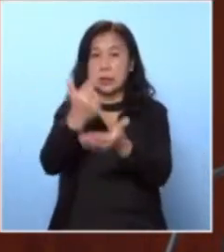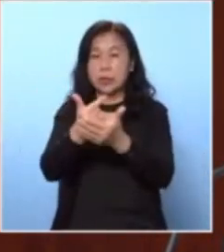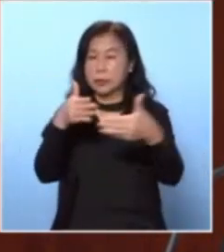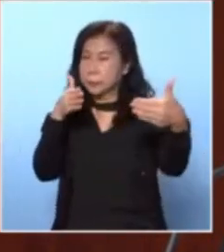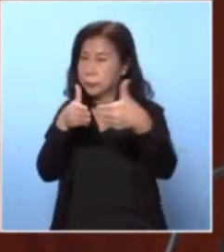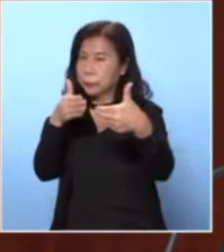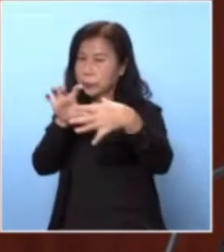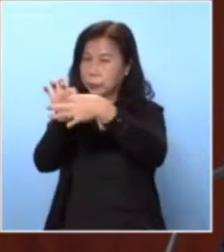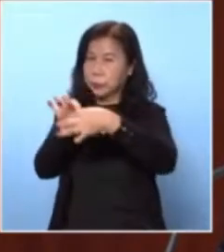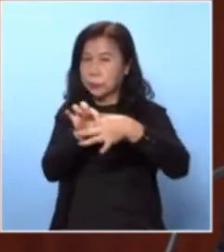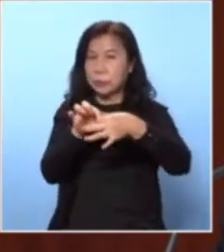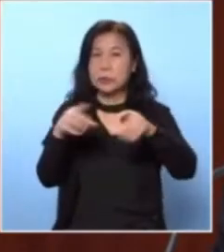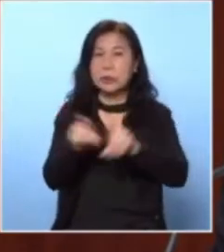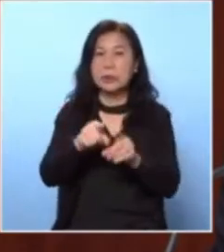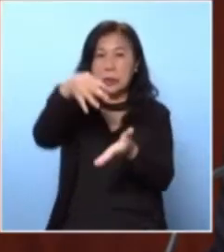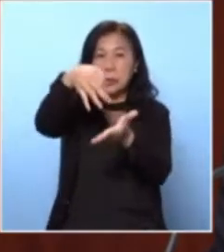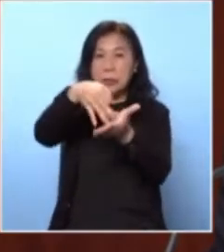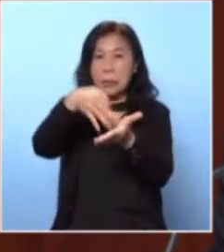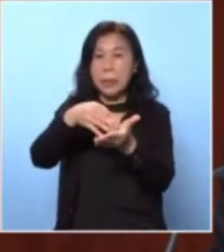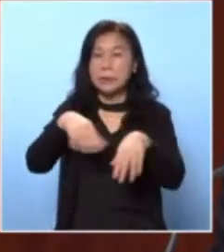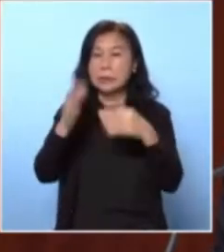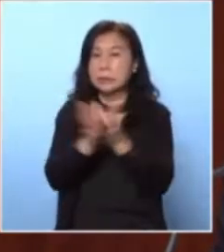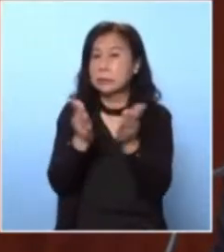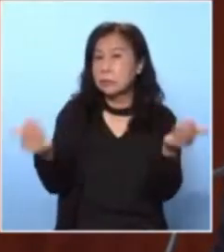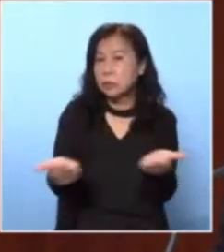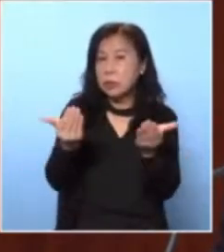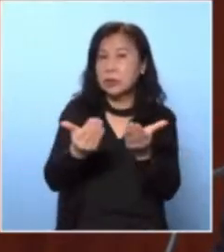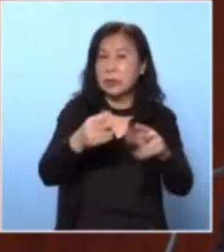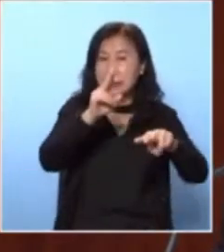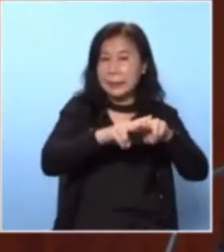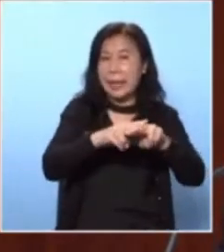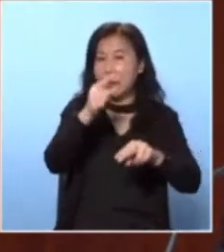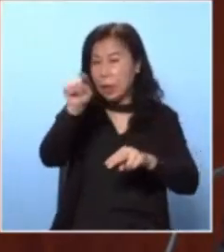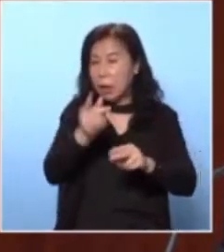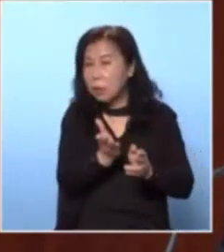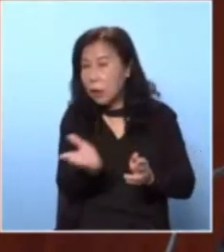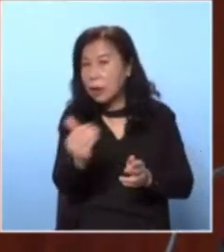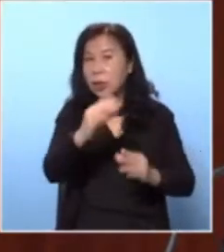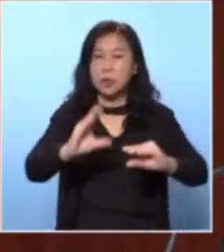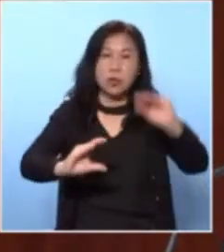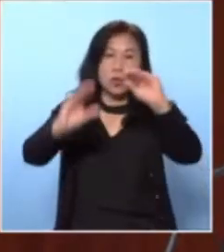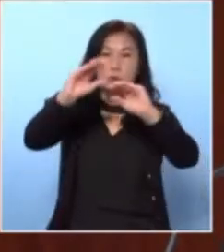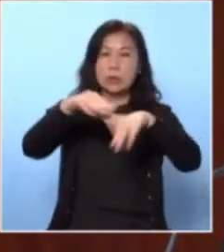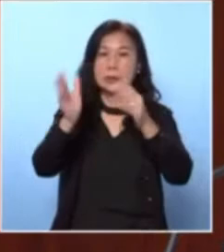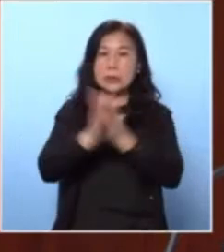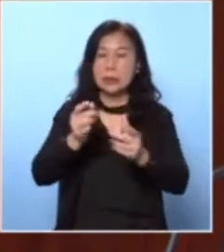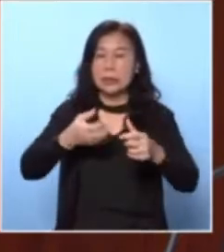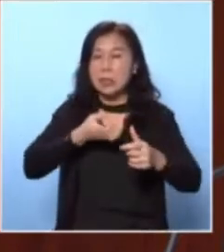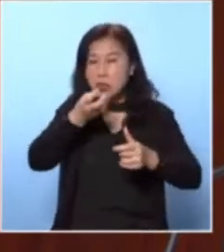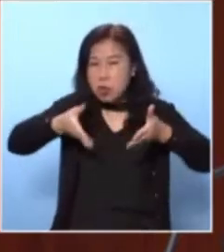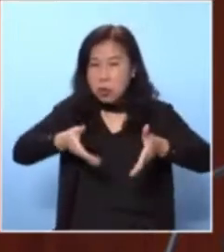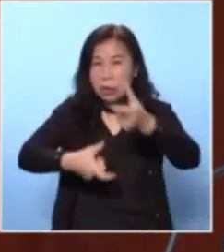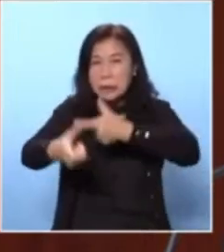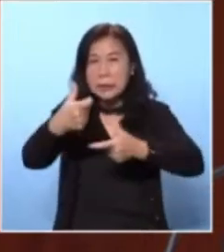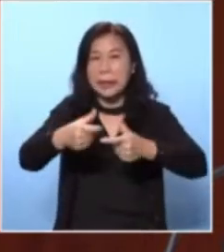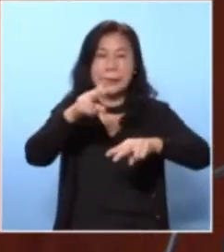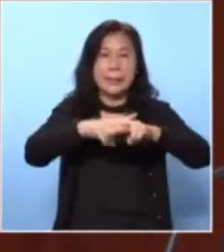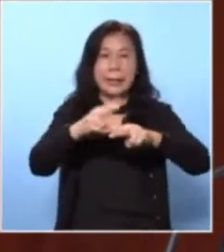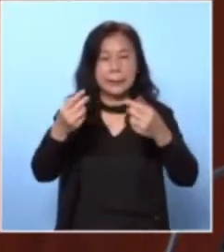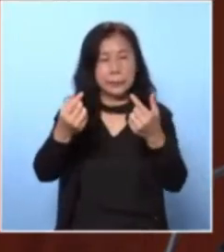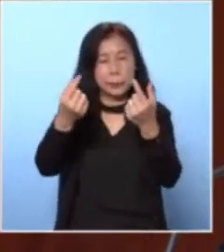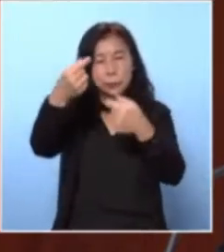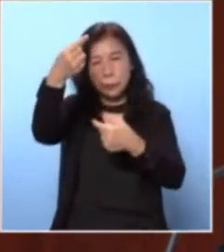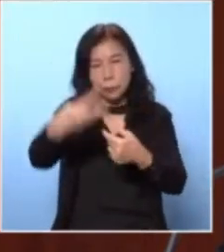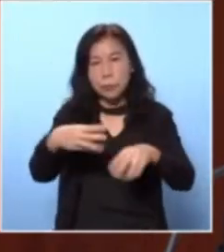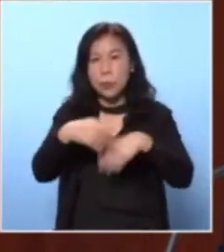well as the hub connecting the domestic and global markets, participating in and promoting such national strategies as the GBA and the Belt and Road